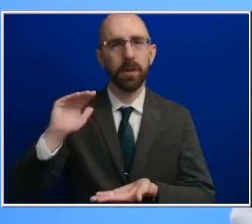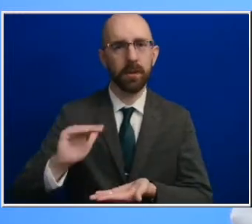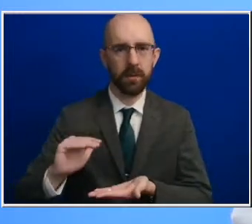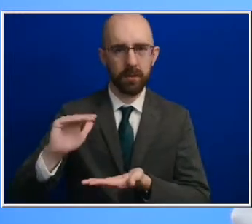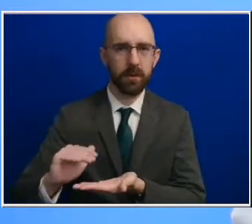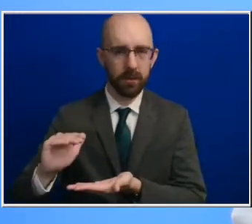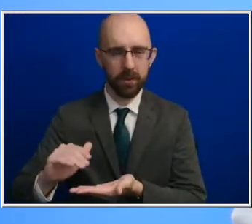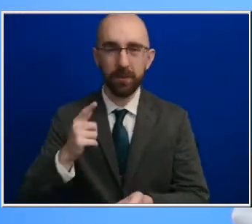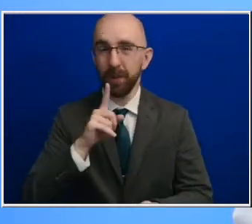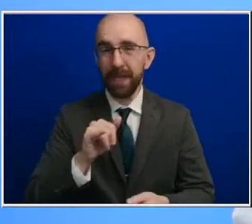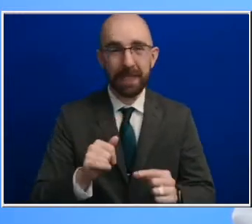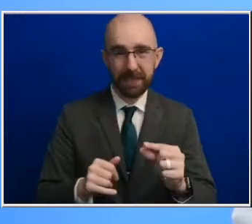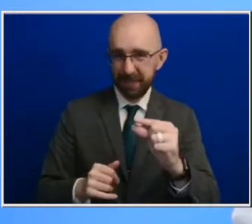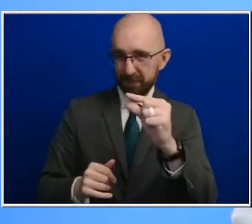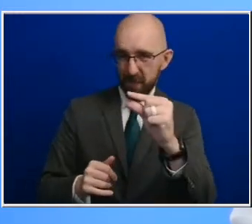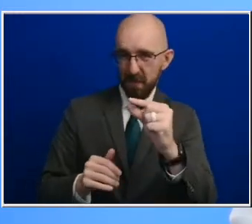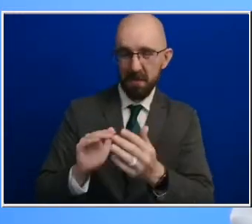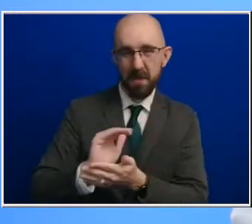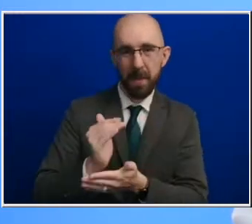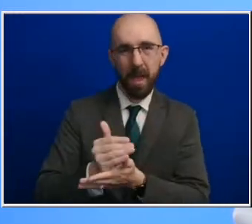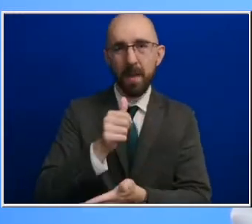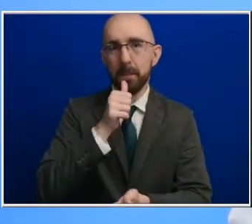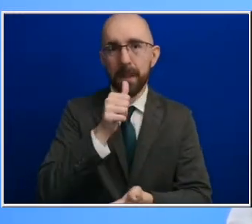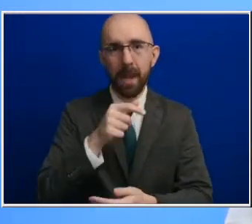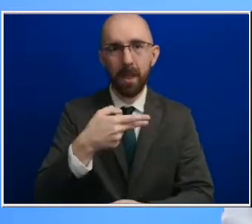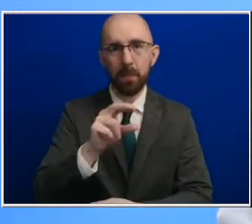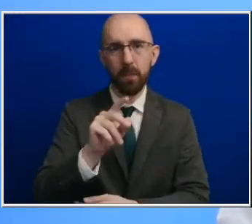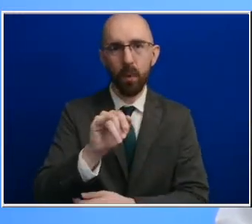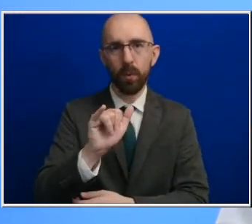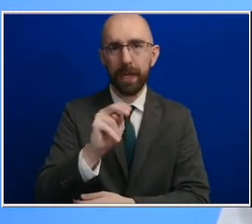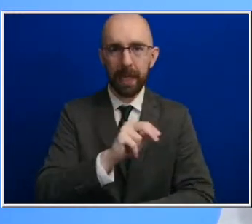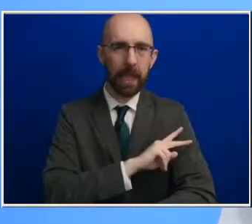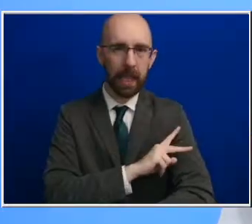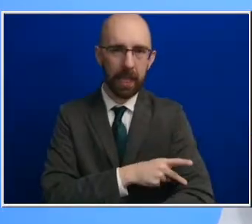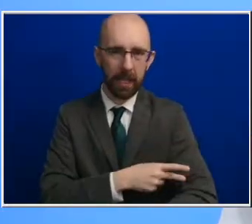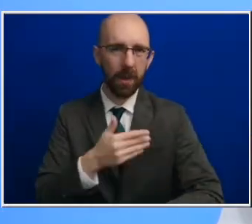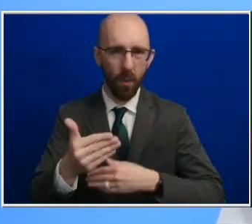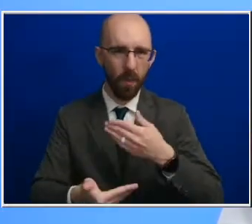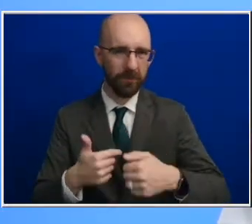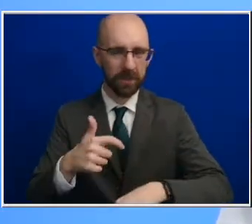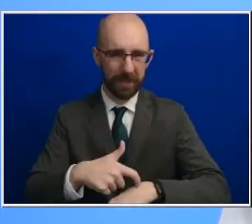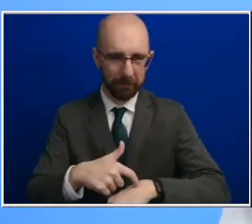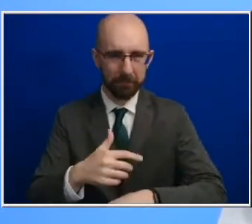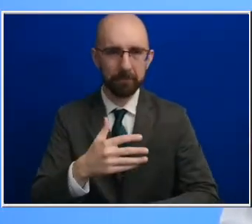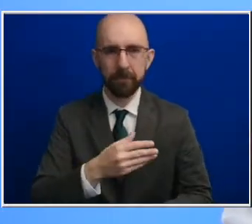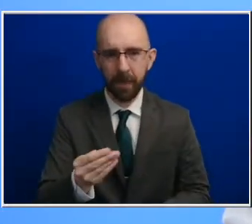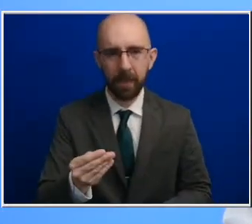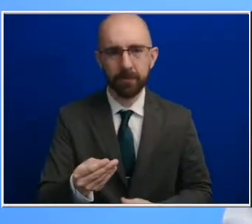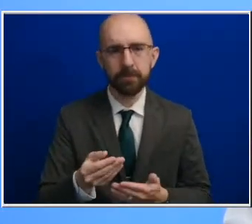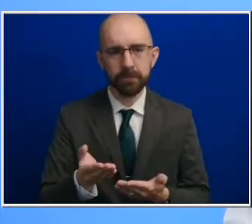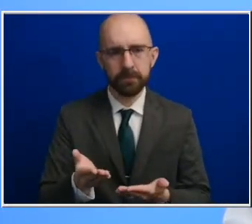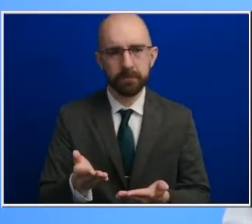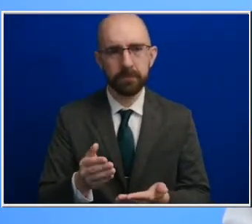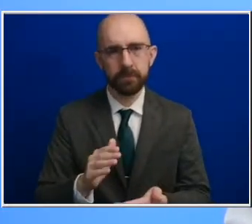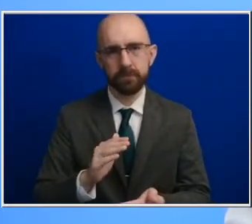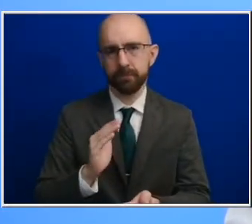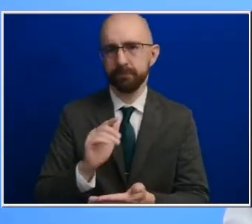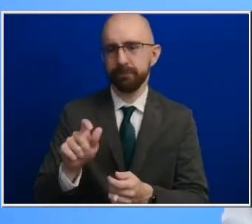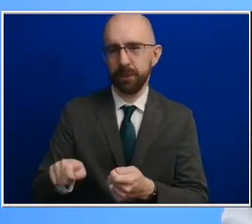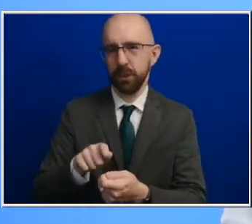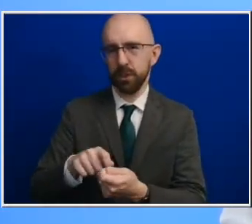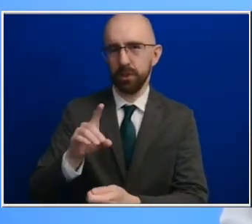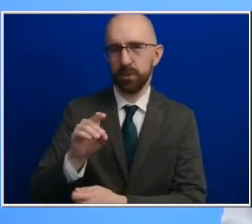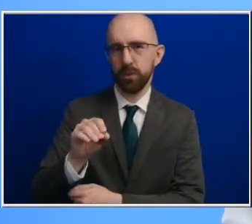small amounts of the peanut protein over time, and they get to a certain dose. It